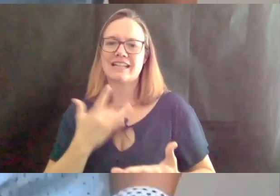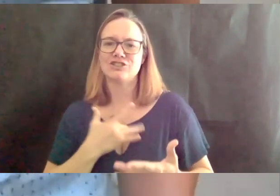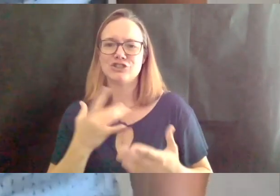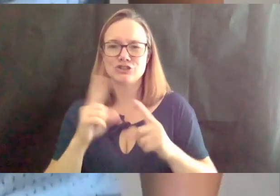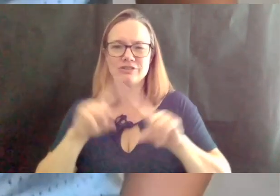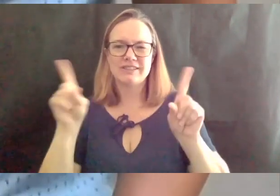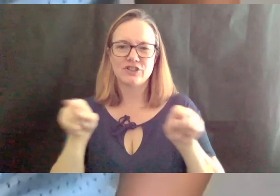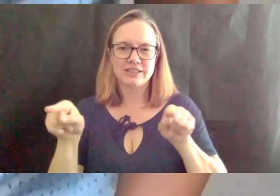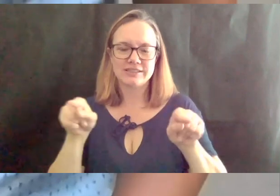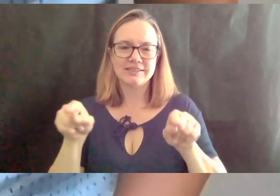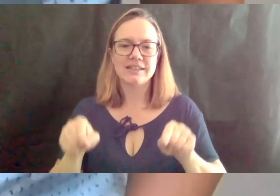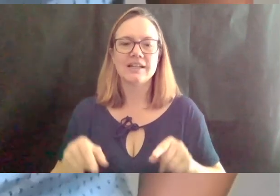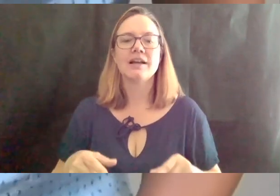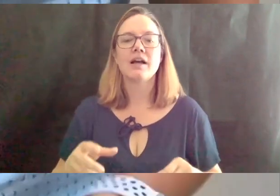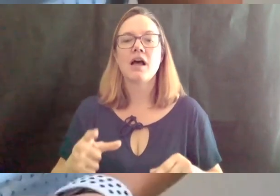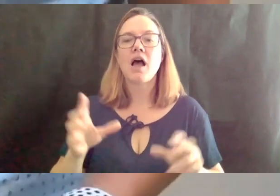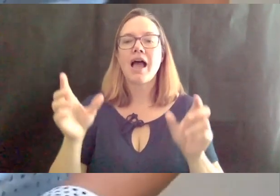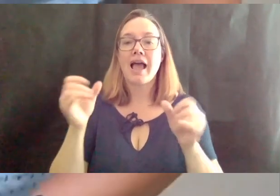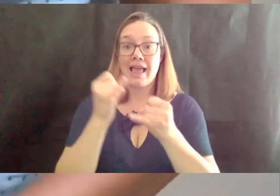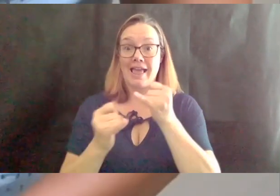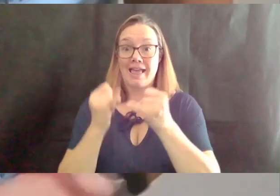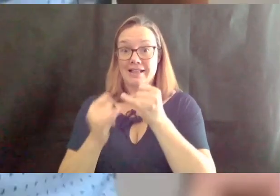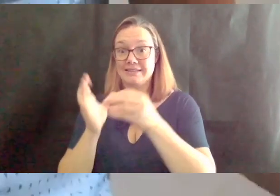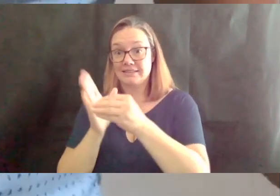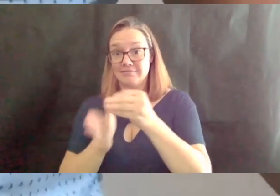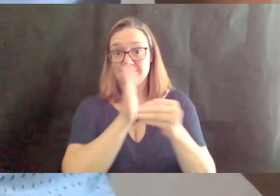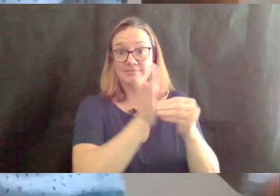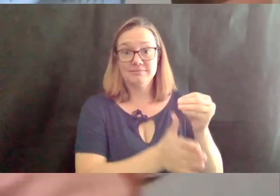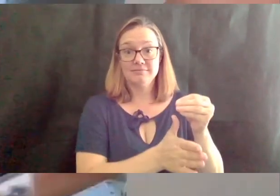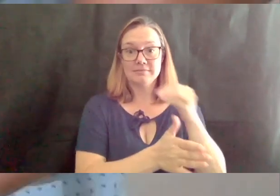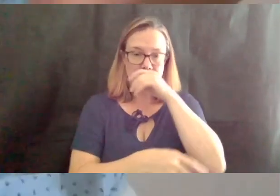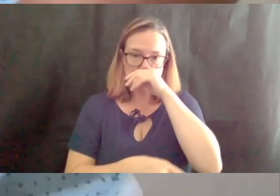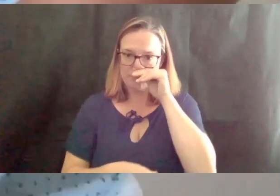Again, we're going to take both ends off.